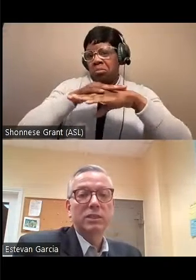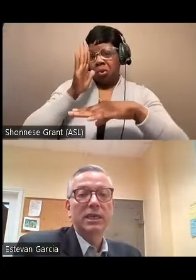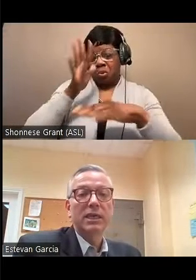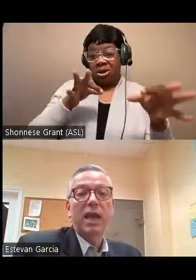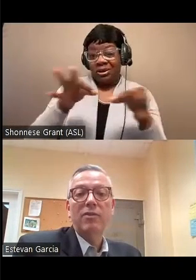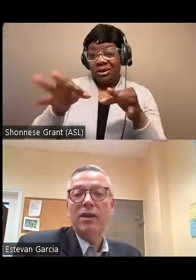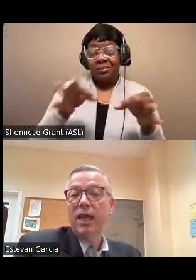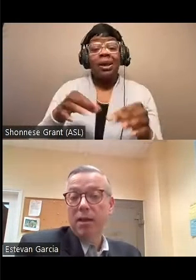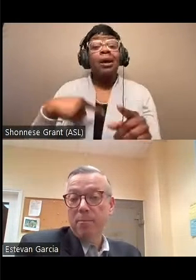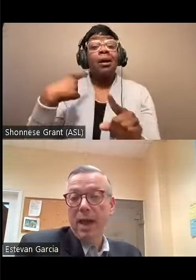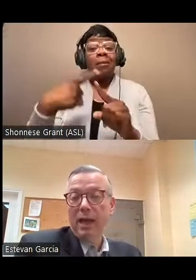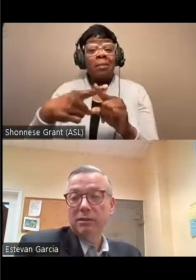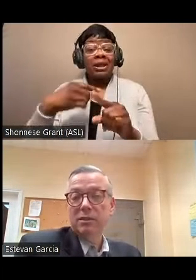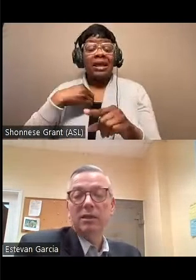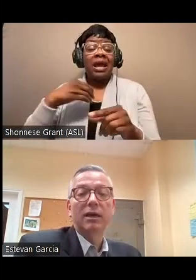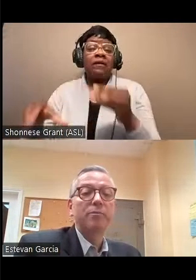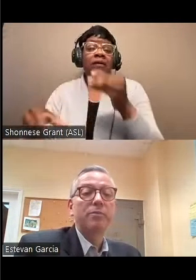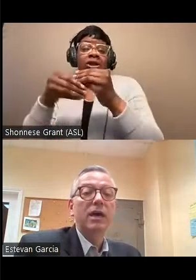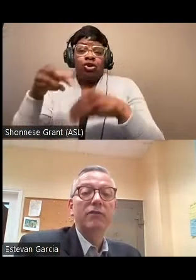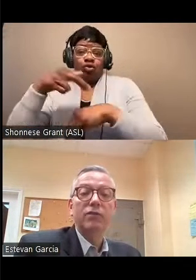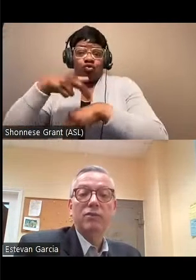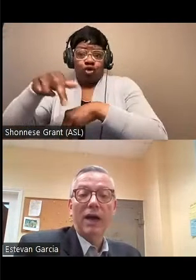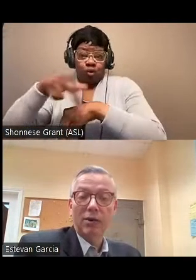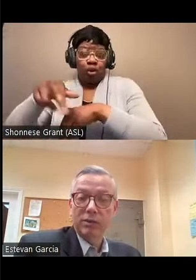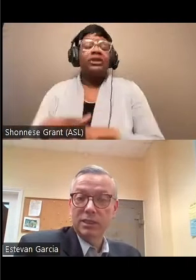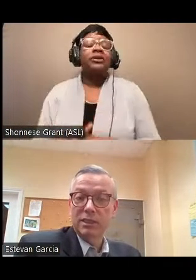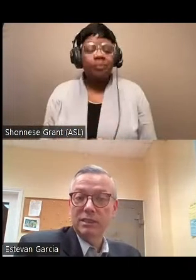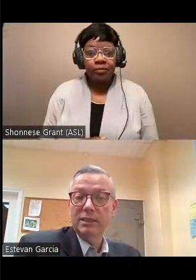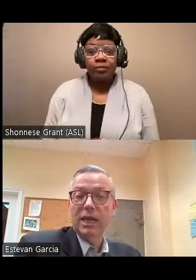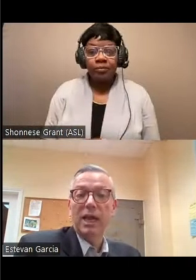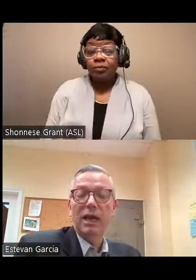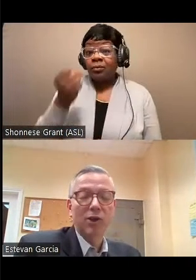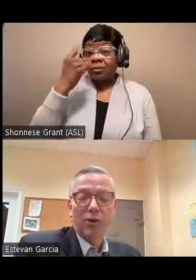you're interested. And then the impact of